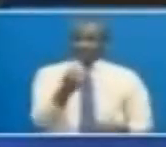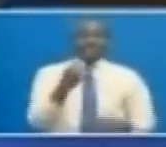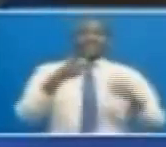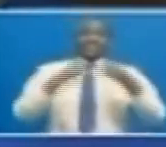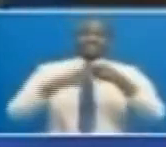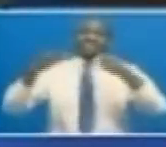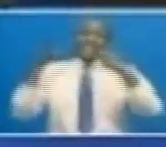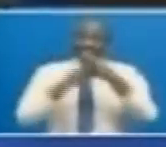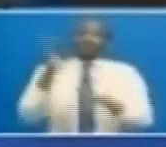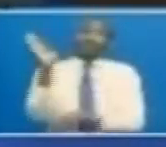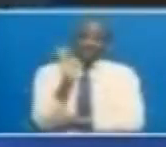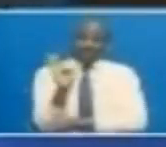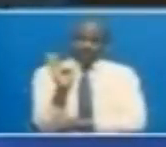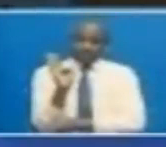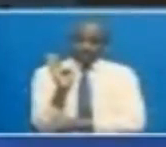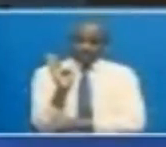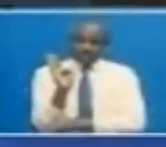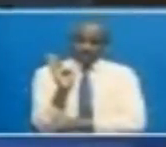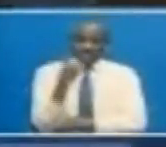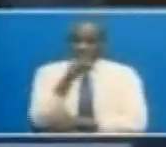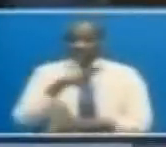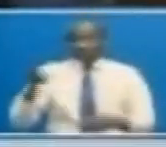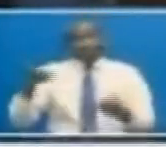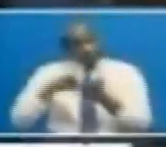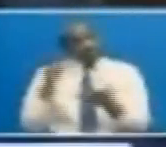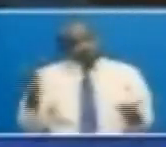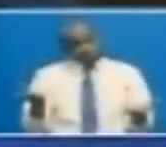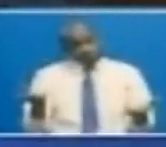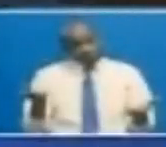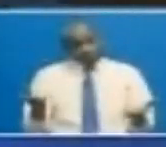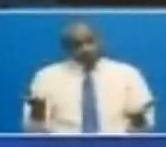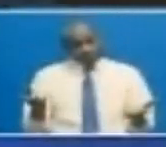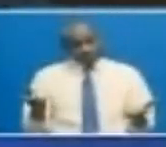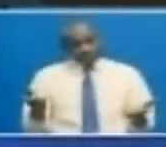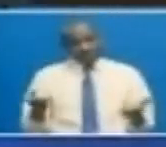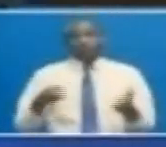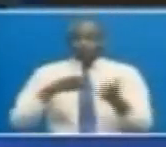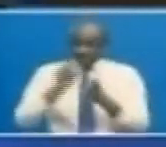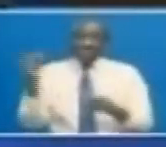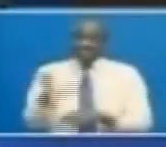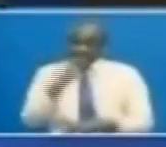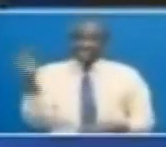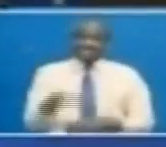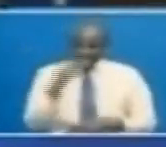568 billion, went to pay our wages,